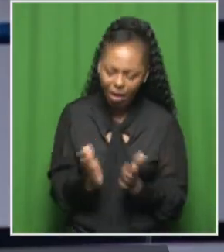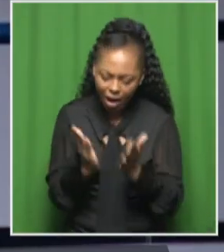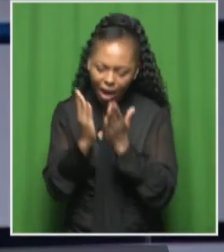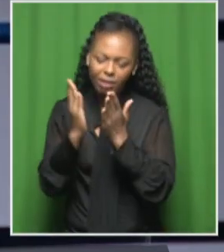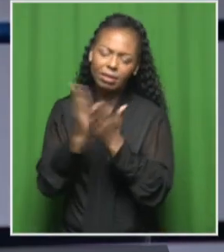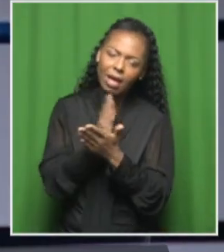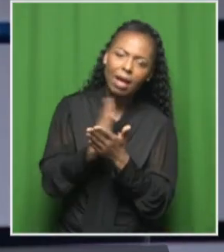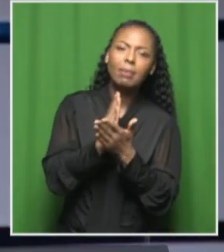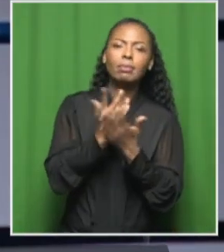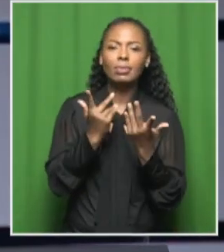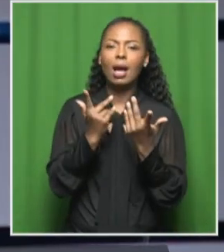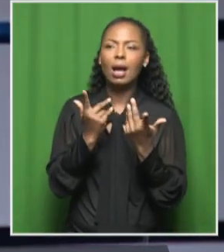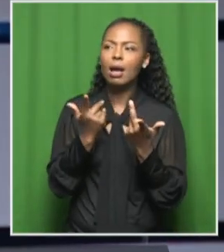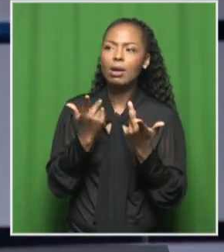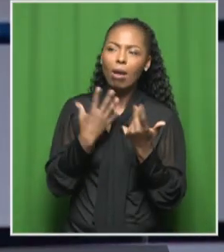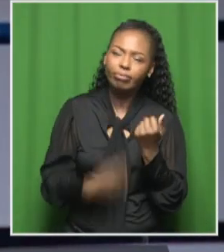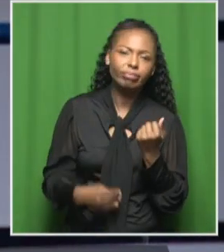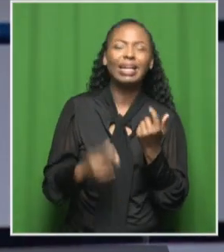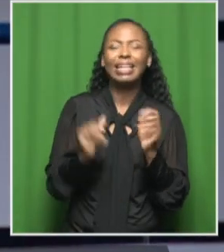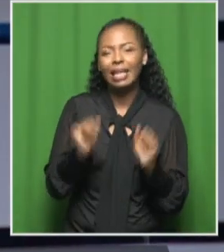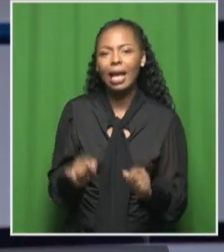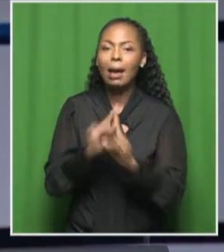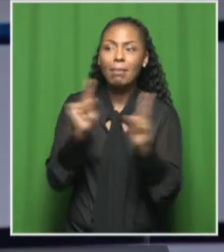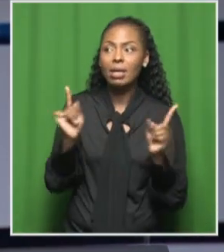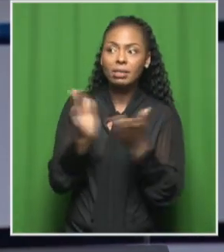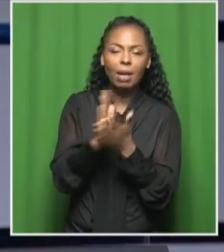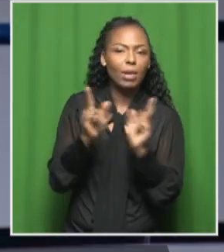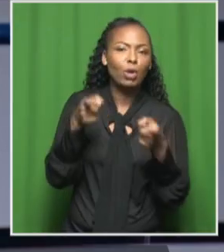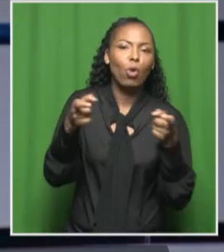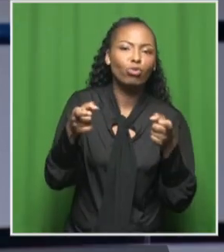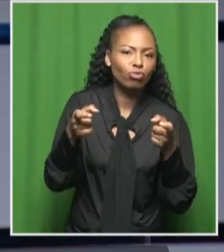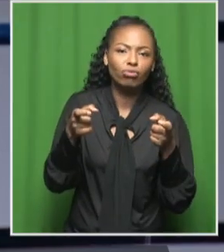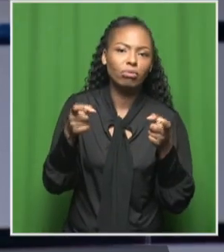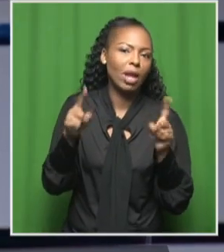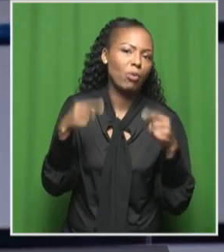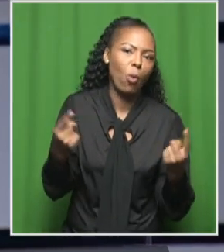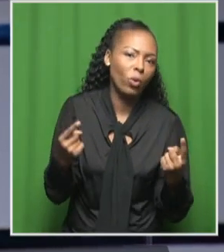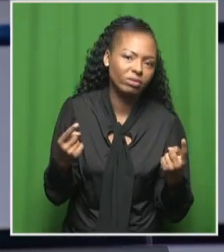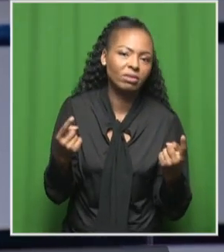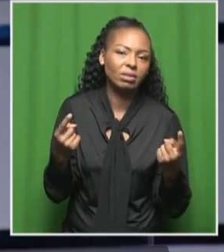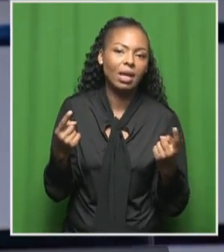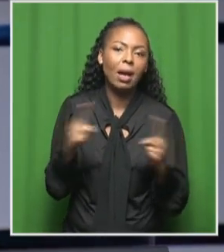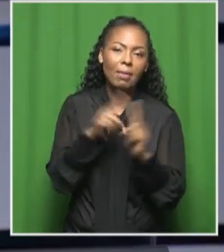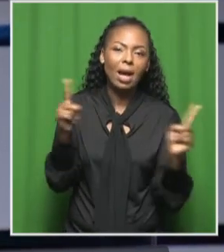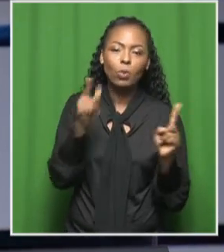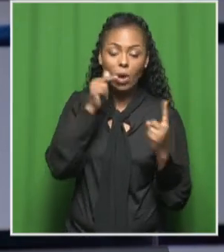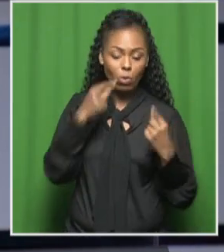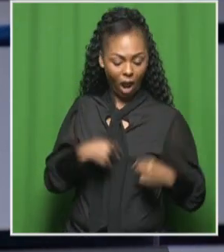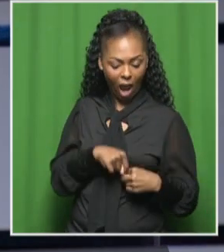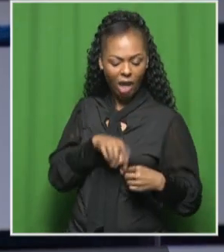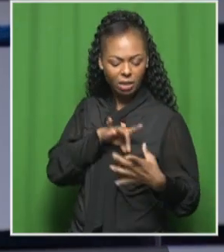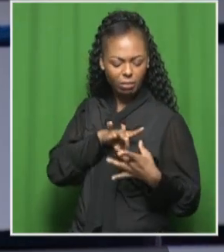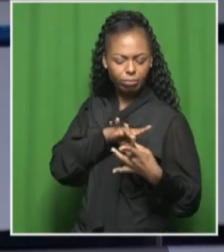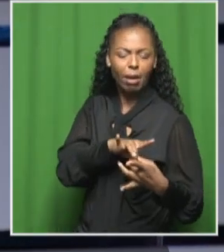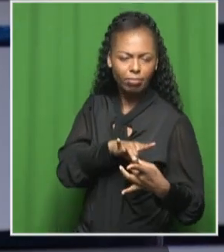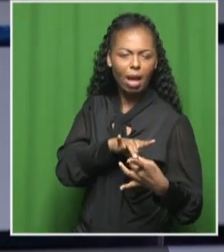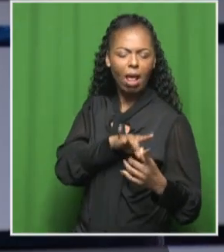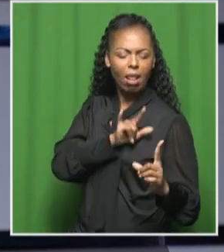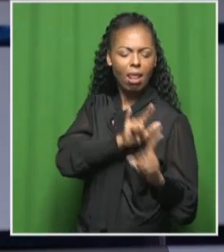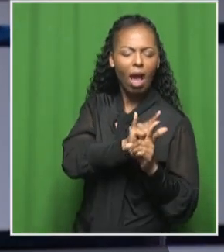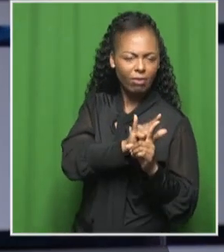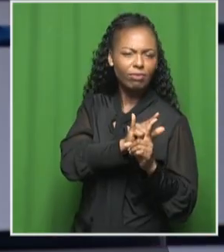that are beyond our control. But at the end of the day, still our hearts are where it is. And when we love, and you love unconditional, people come